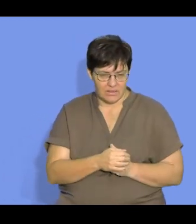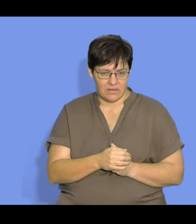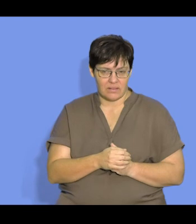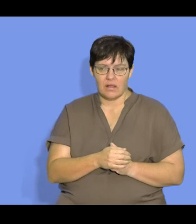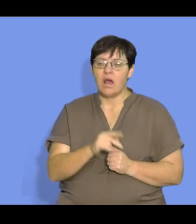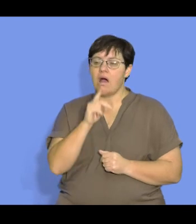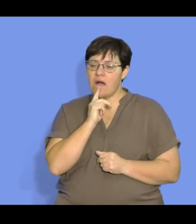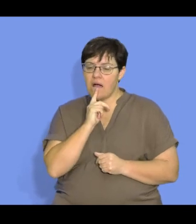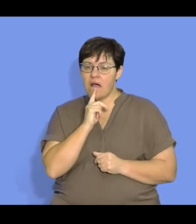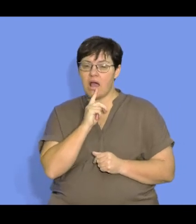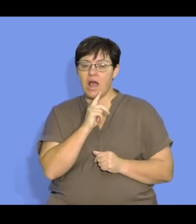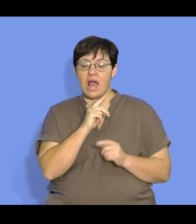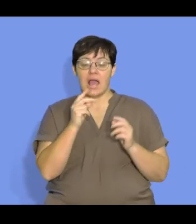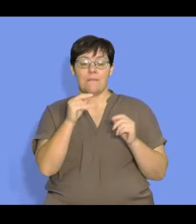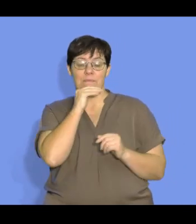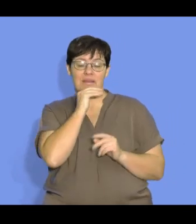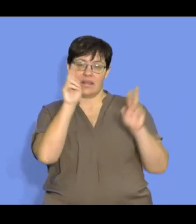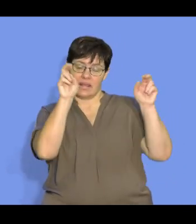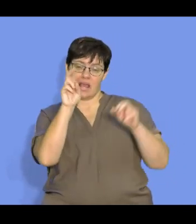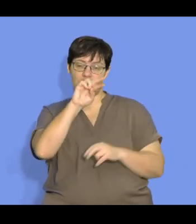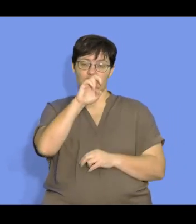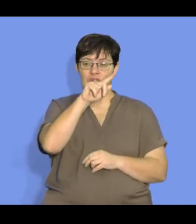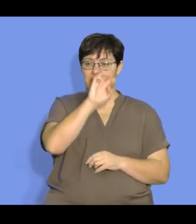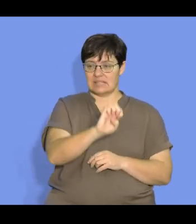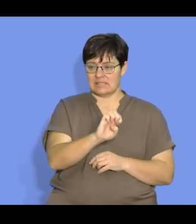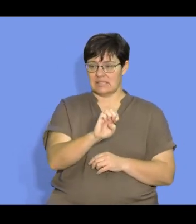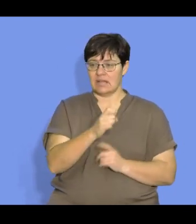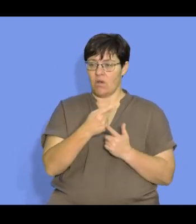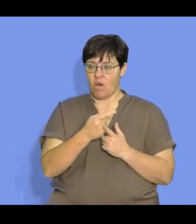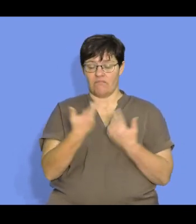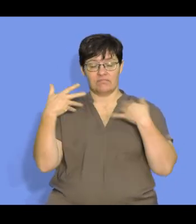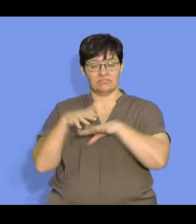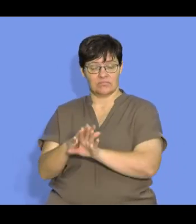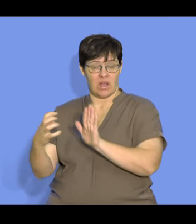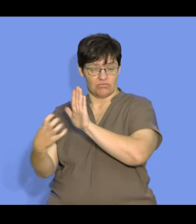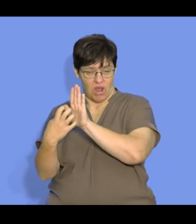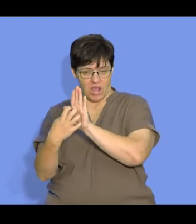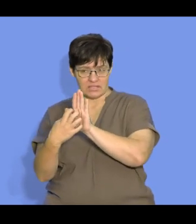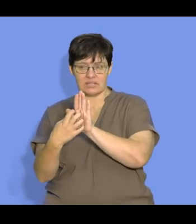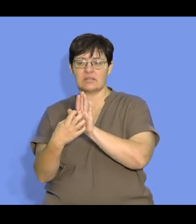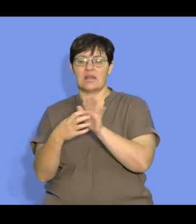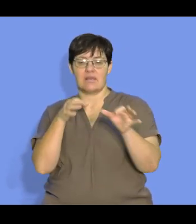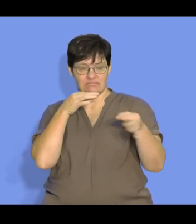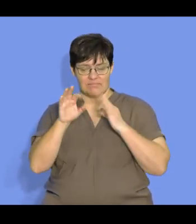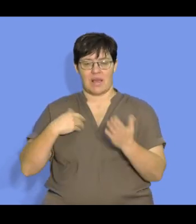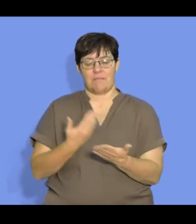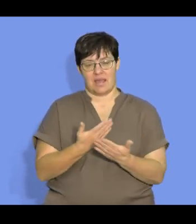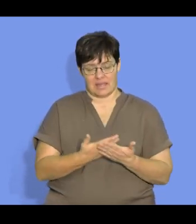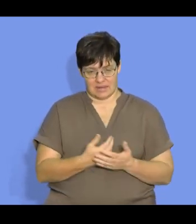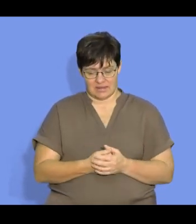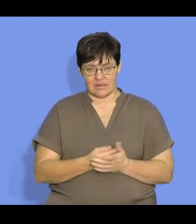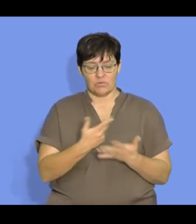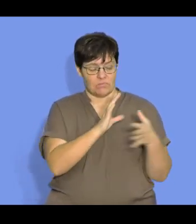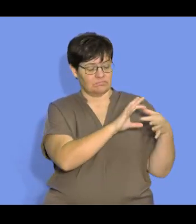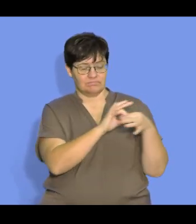to apply the definition of rate of reaction to graphs. And remember, you also will link